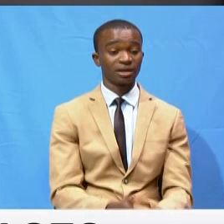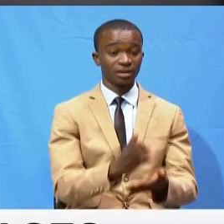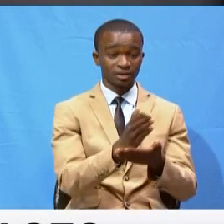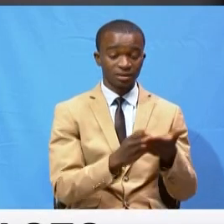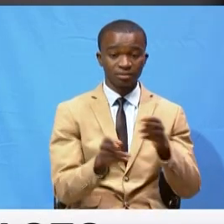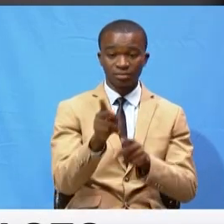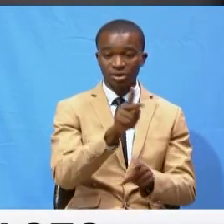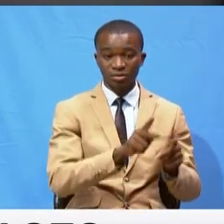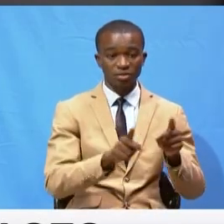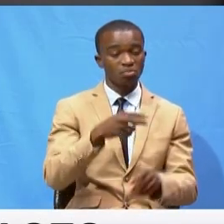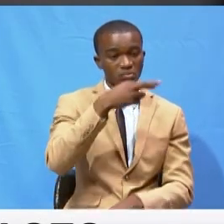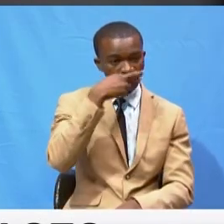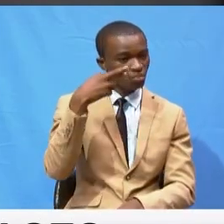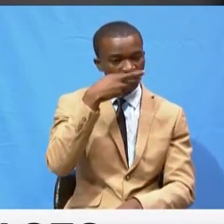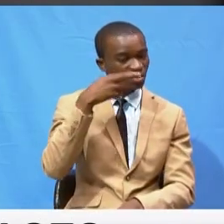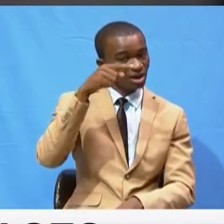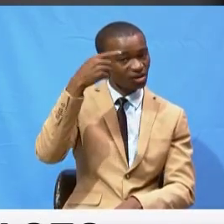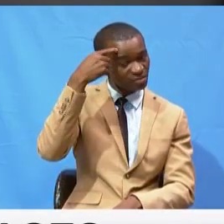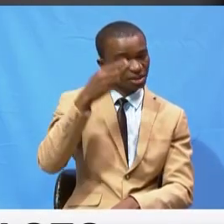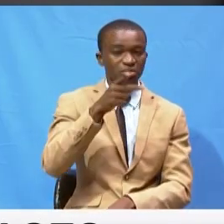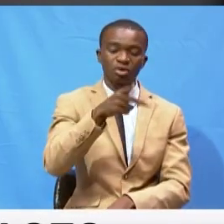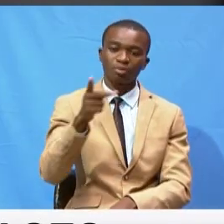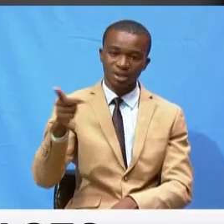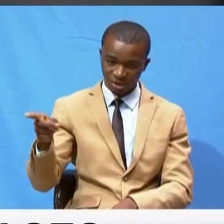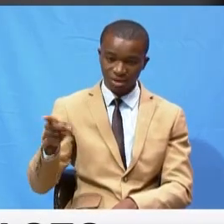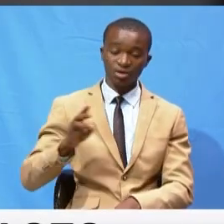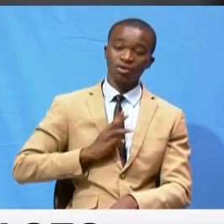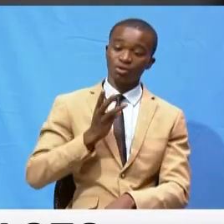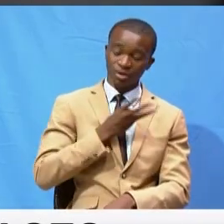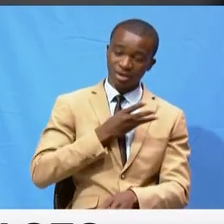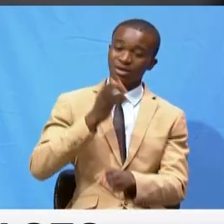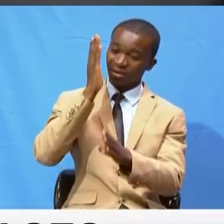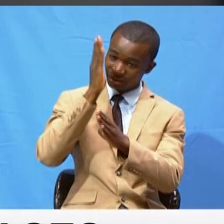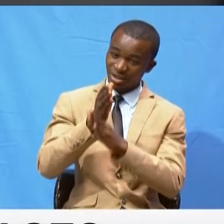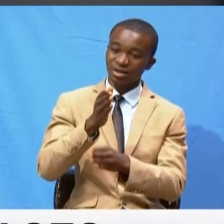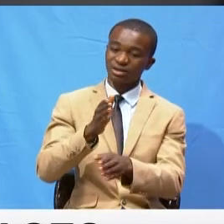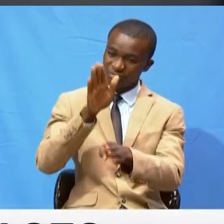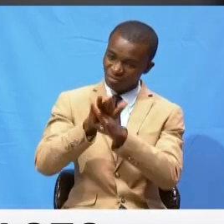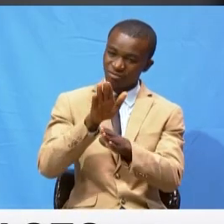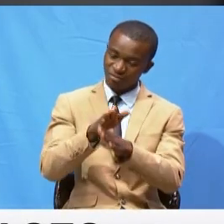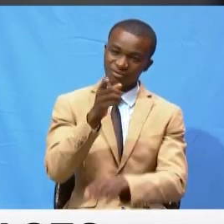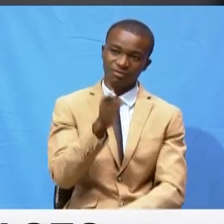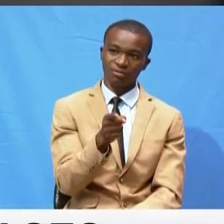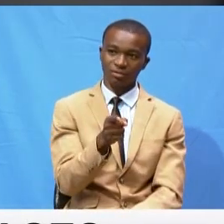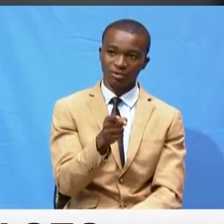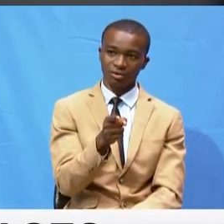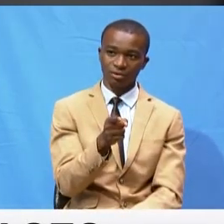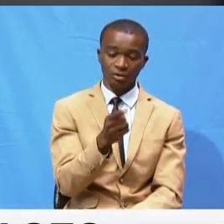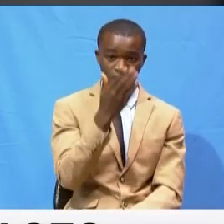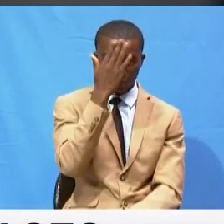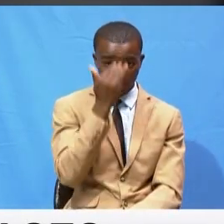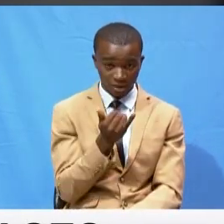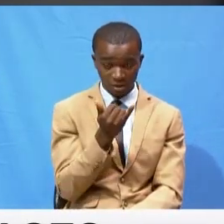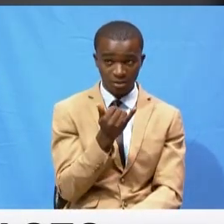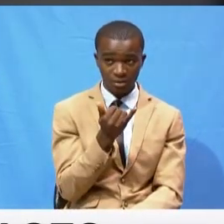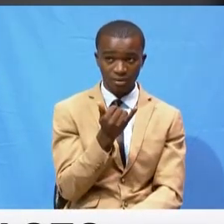crime. And this is not because people are being targeted. It's because we have cause to believe